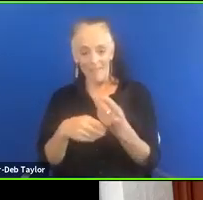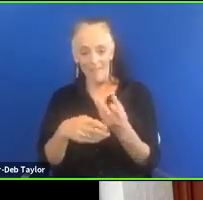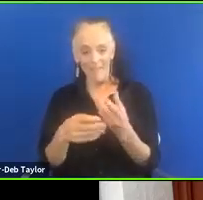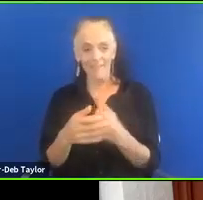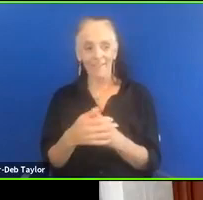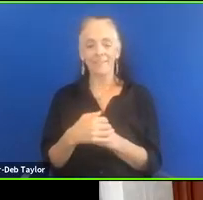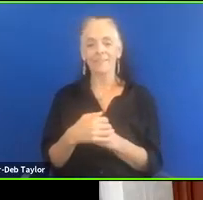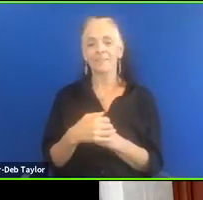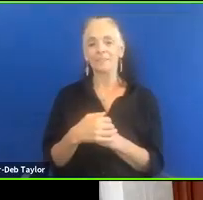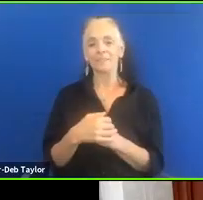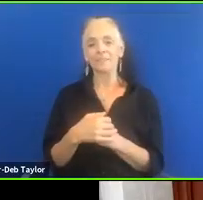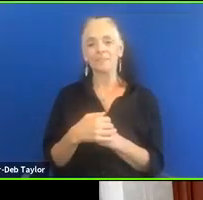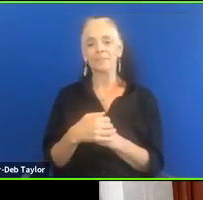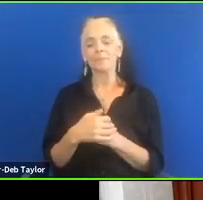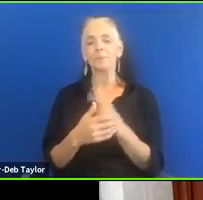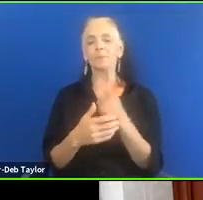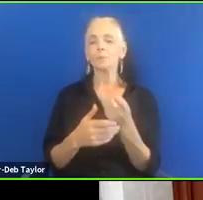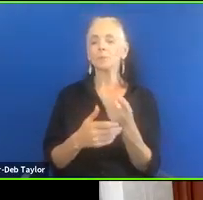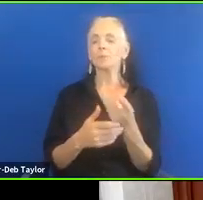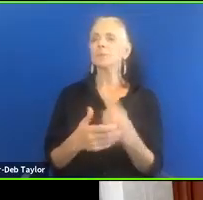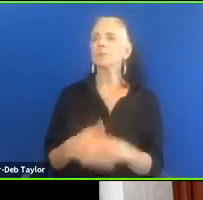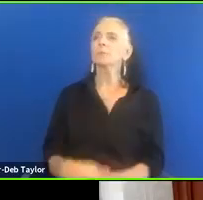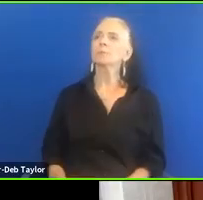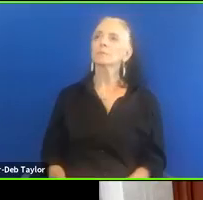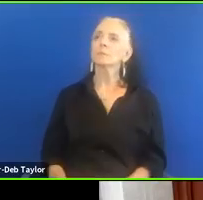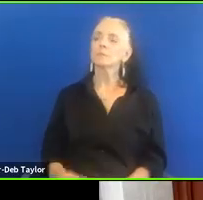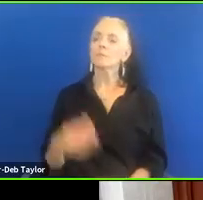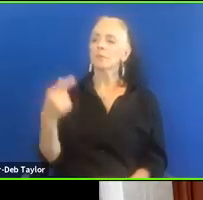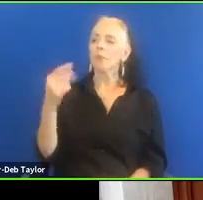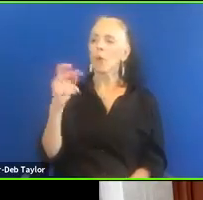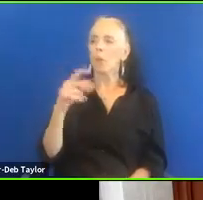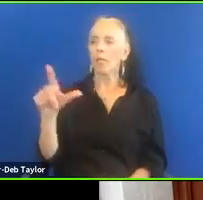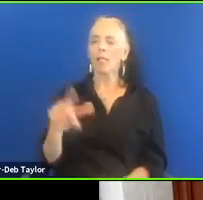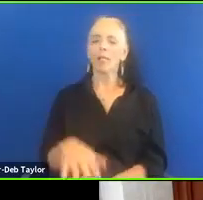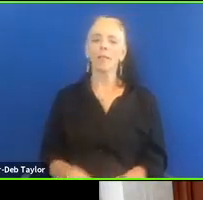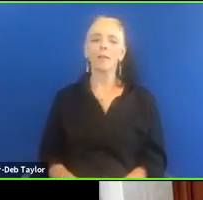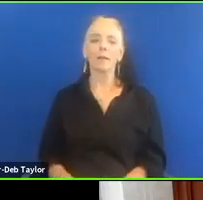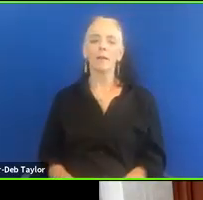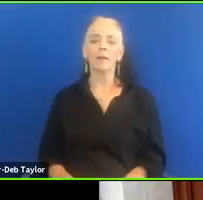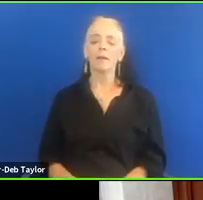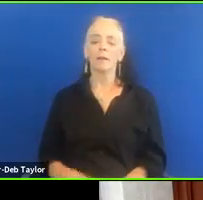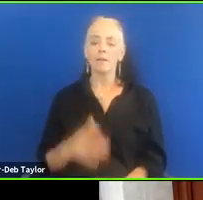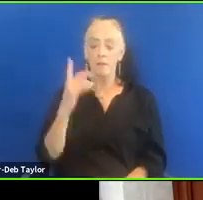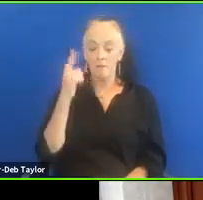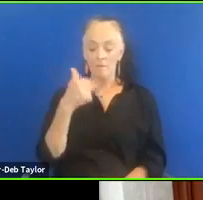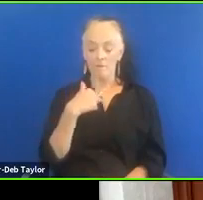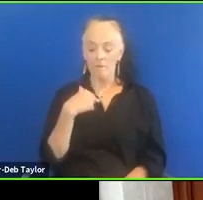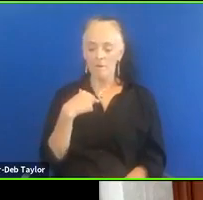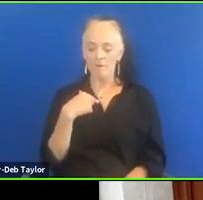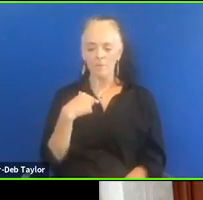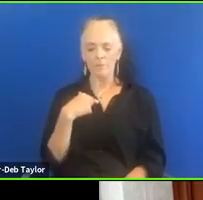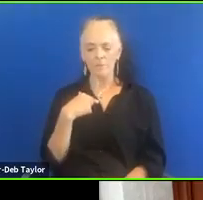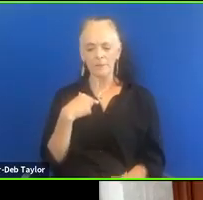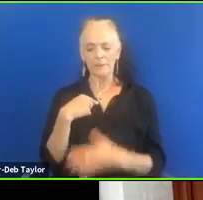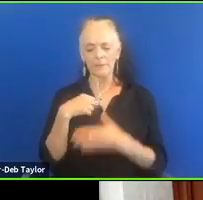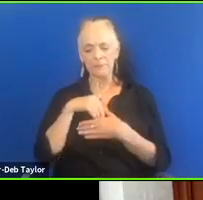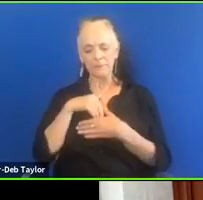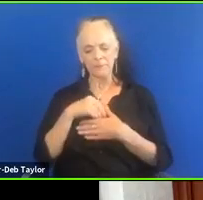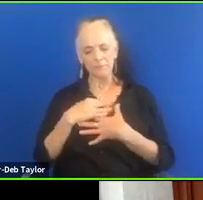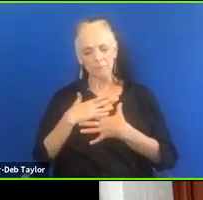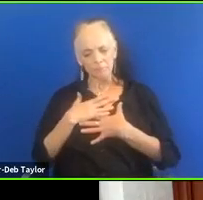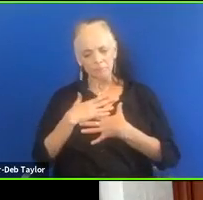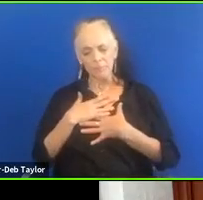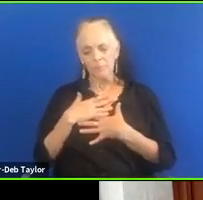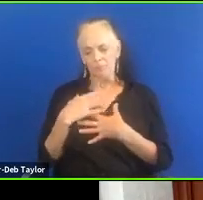more? Something that really has been alive for me in the last 10,